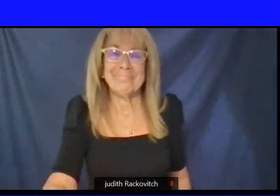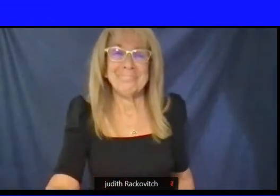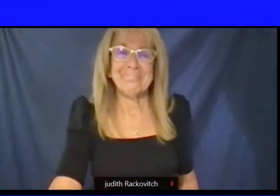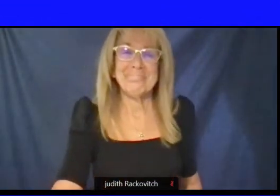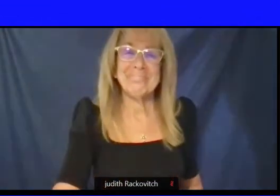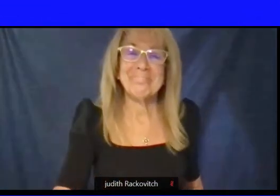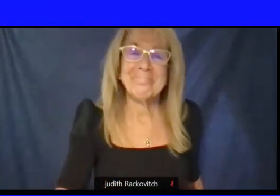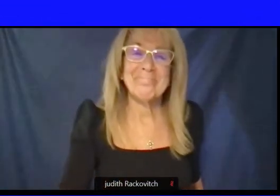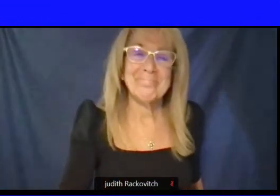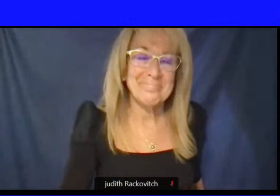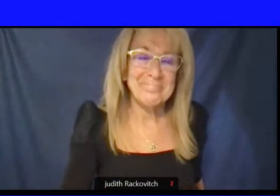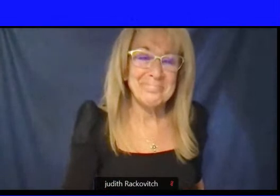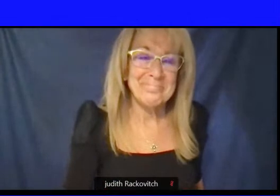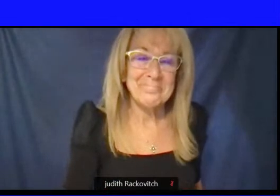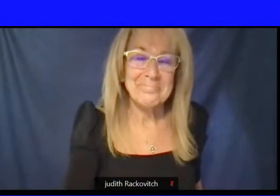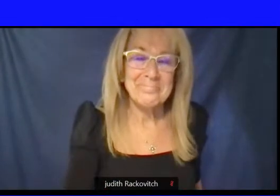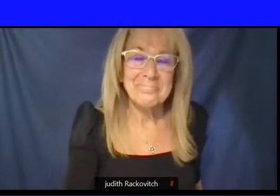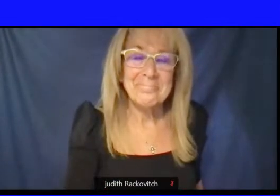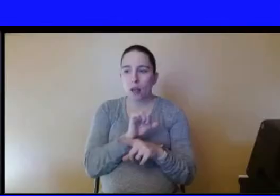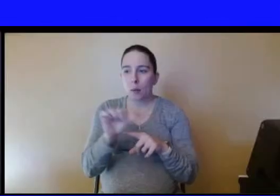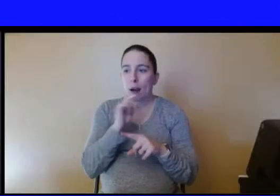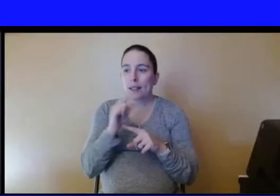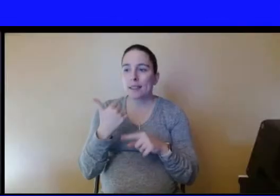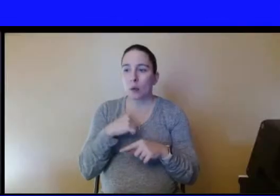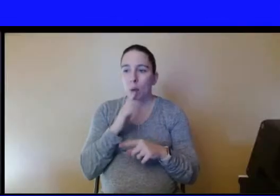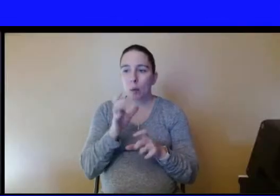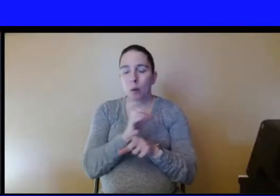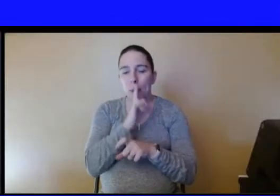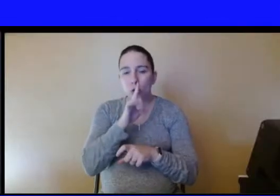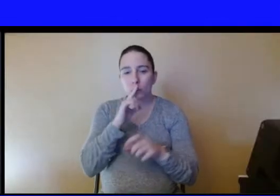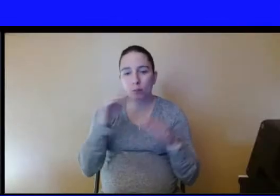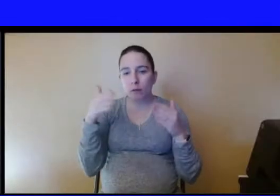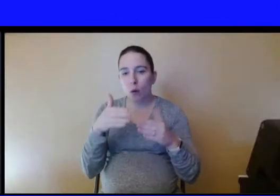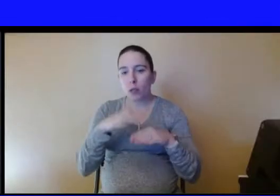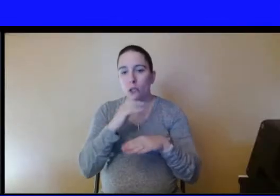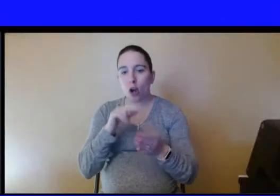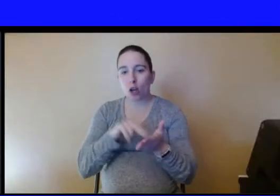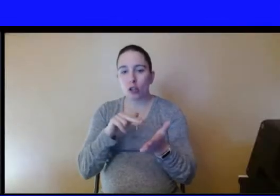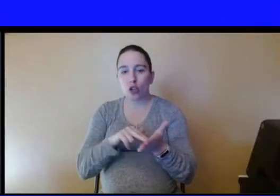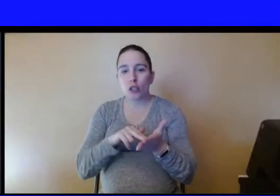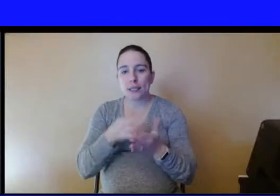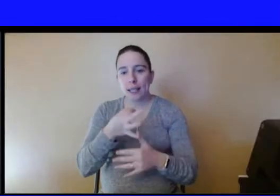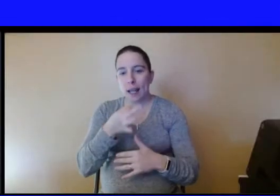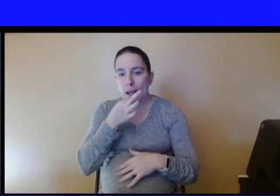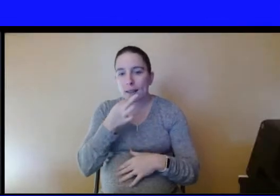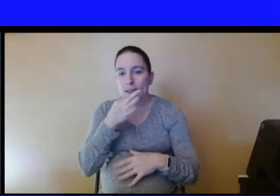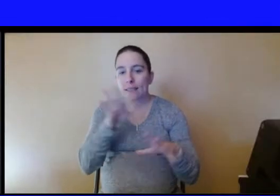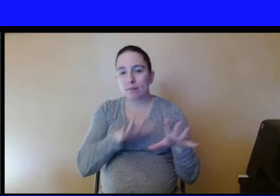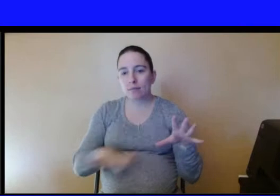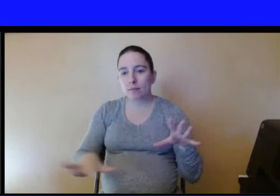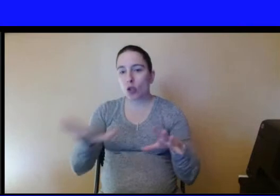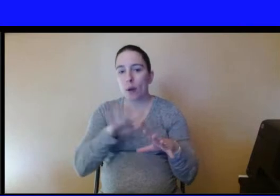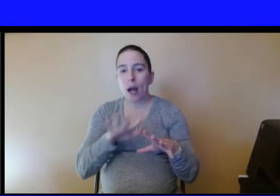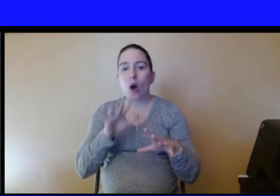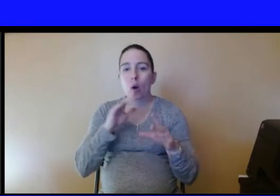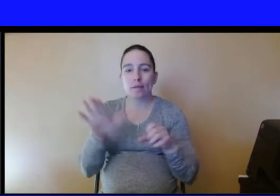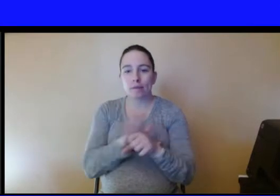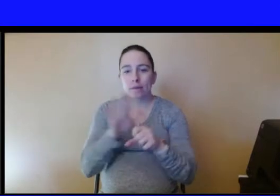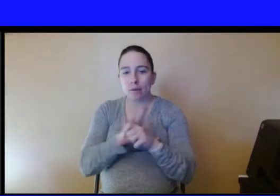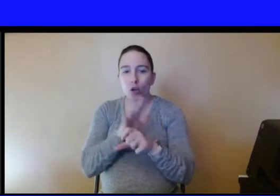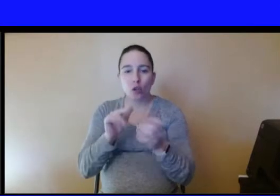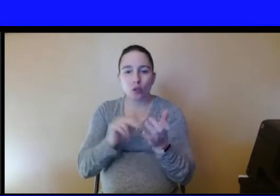are interested in obtaining a doctoral program, that they are supported with a scientific review committee in partnership with